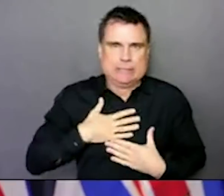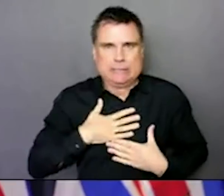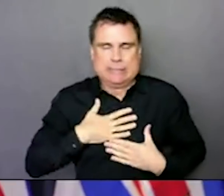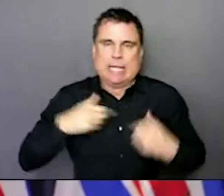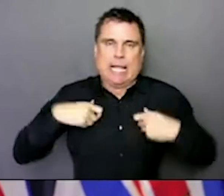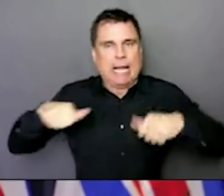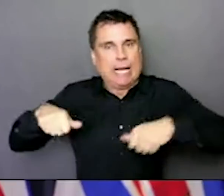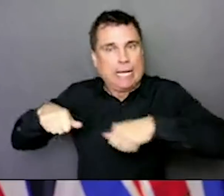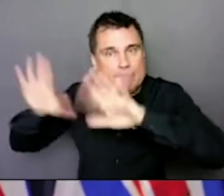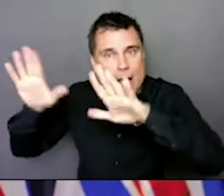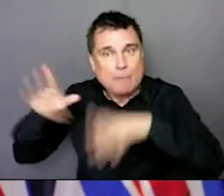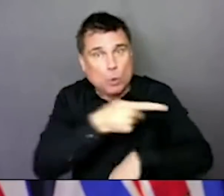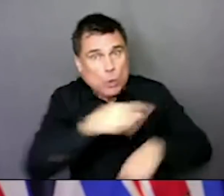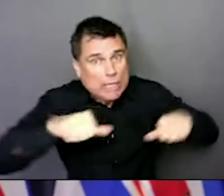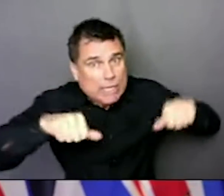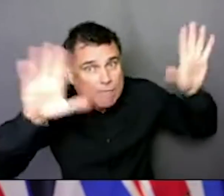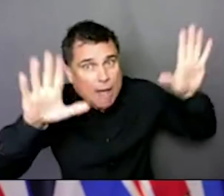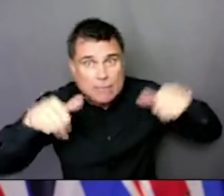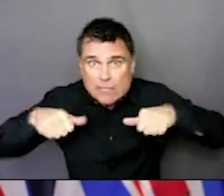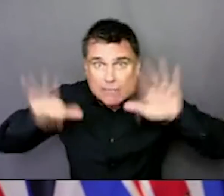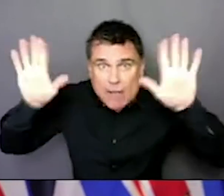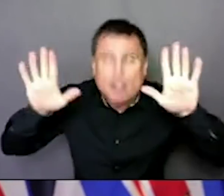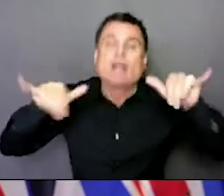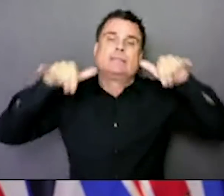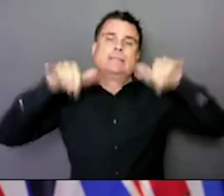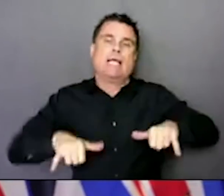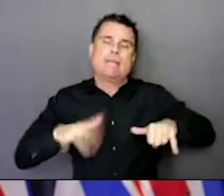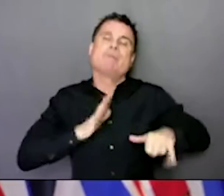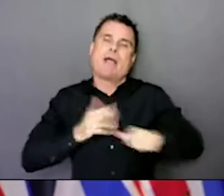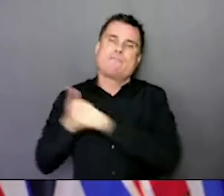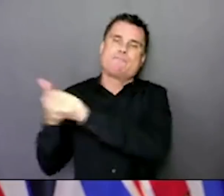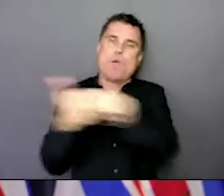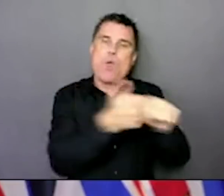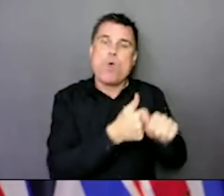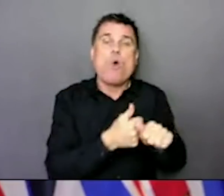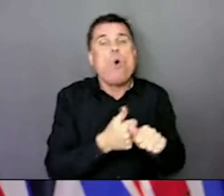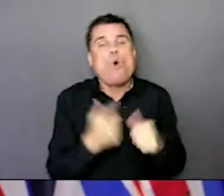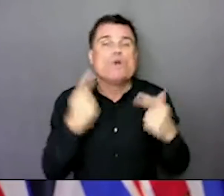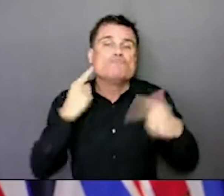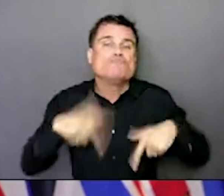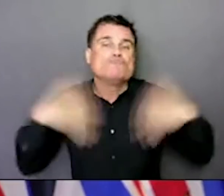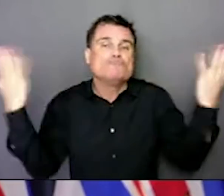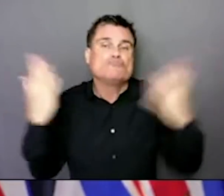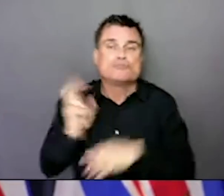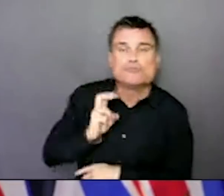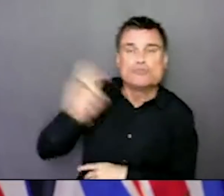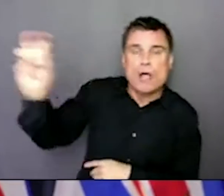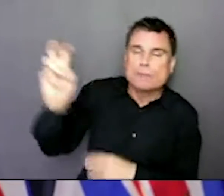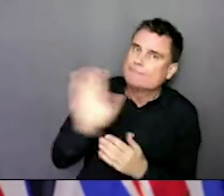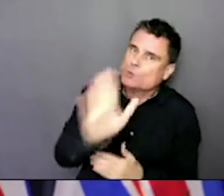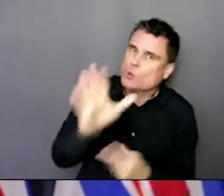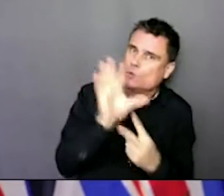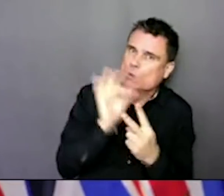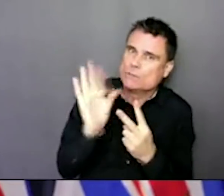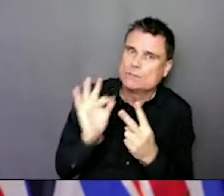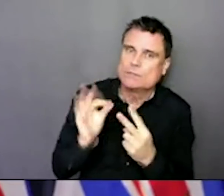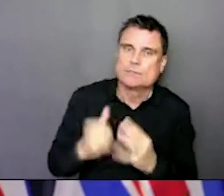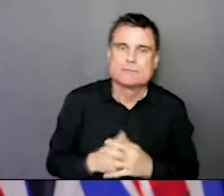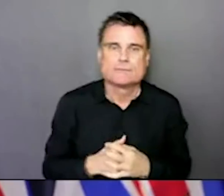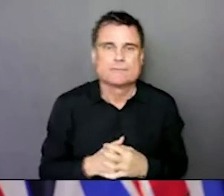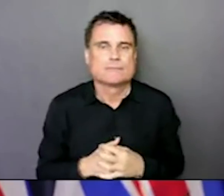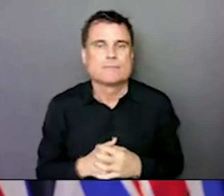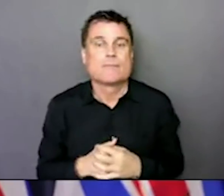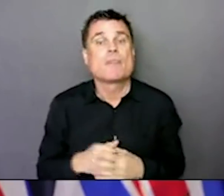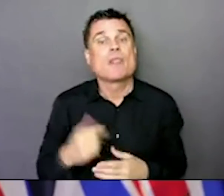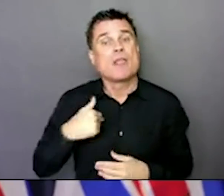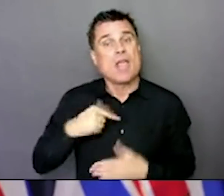well. But I don't know how we can direct people to not travel. If they choose to do